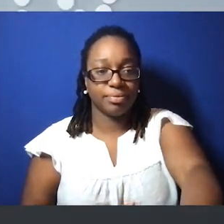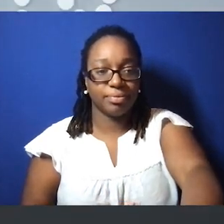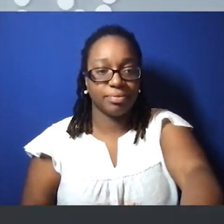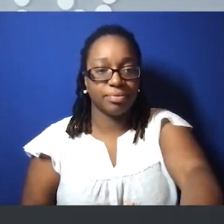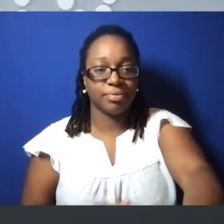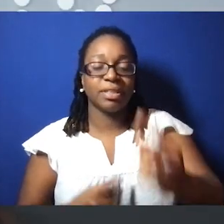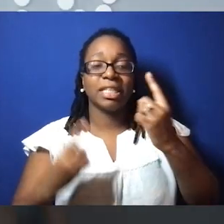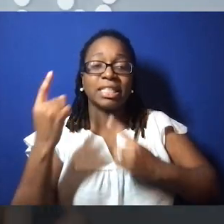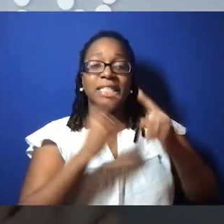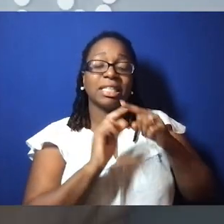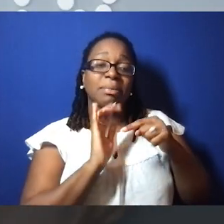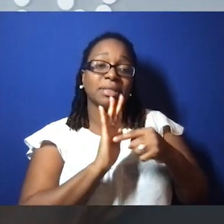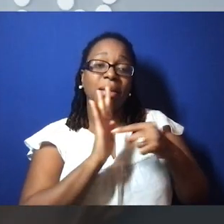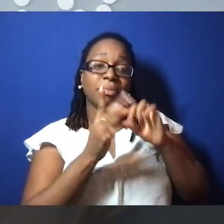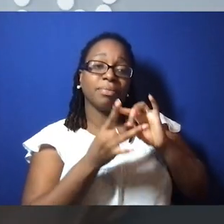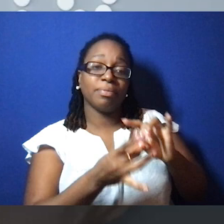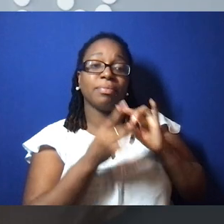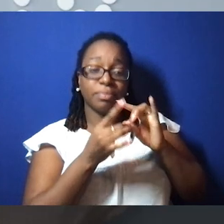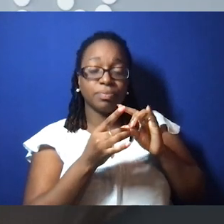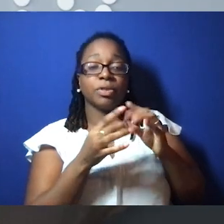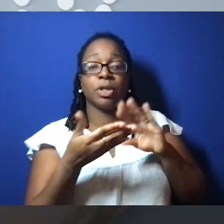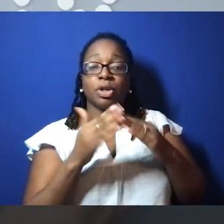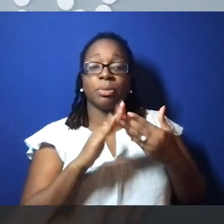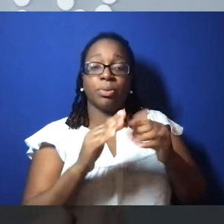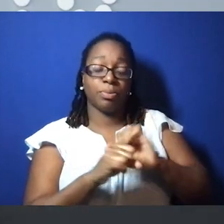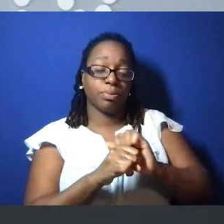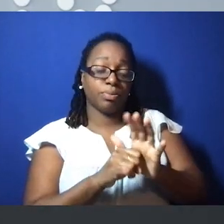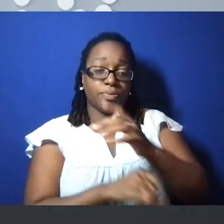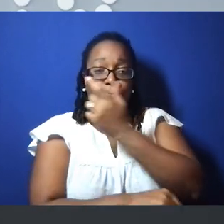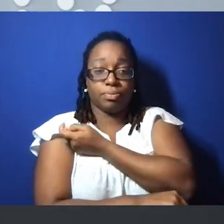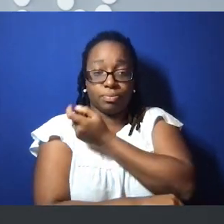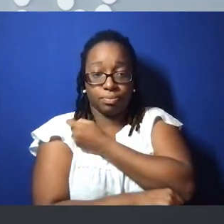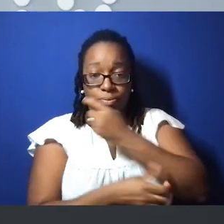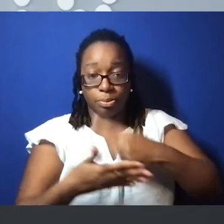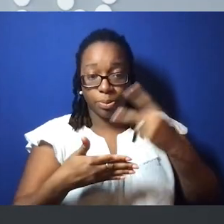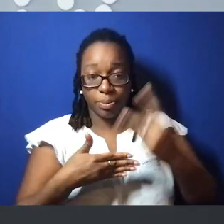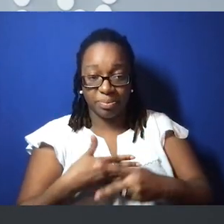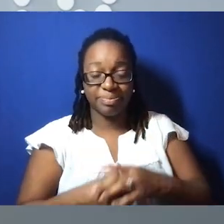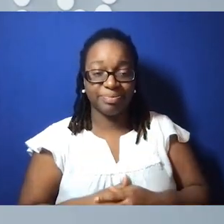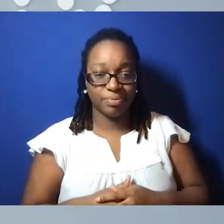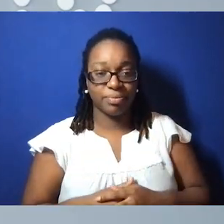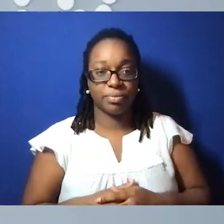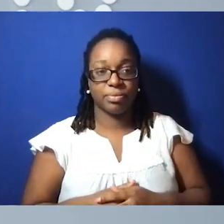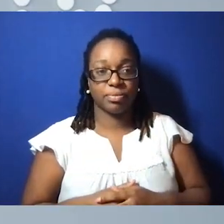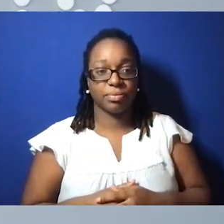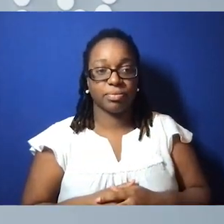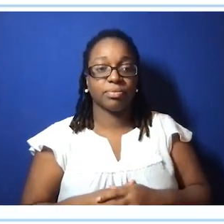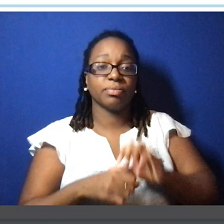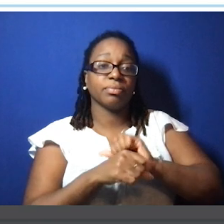Let's consider an example related to a community COVID-19 vaccination program.